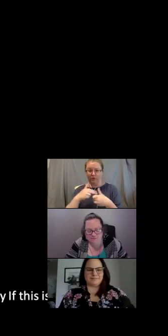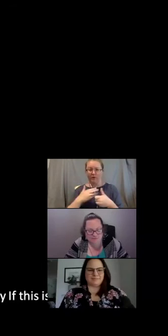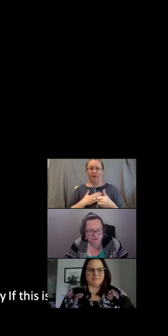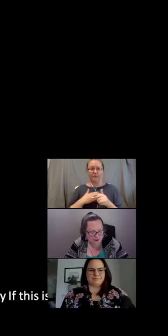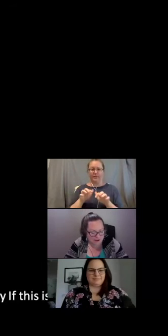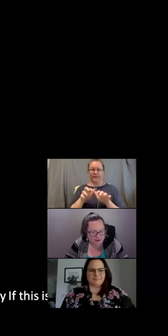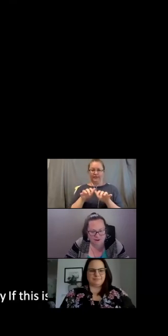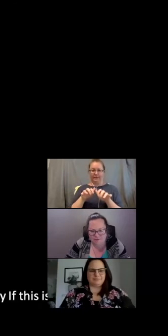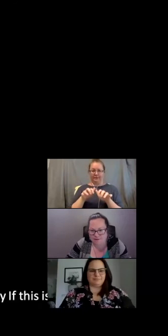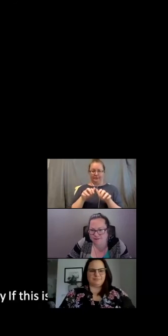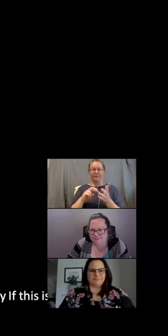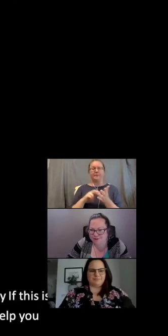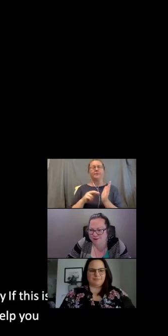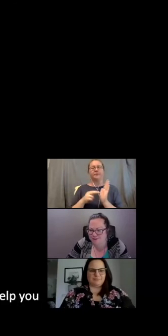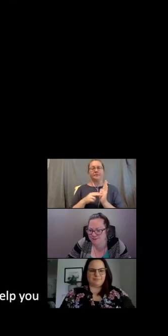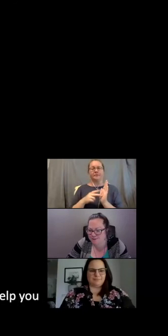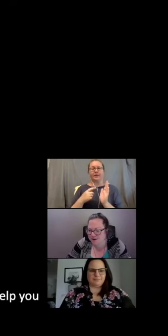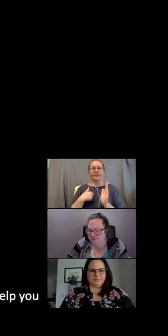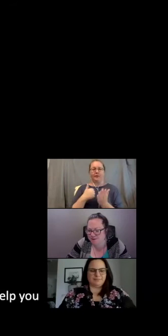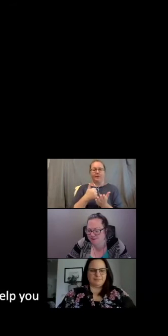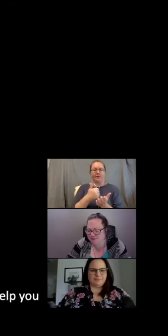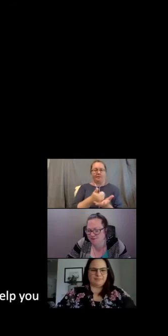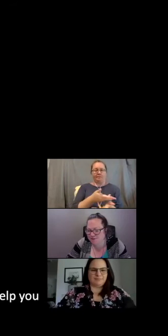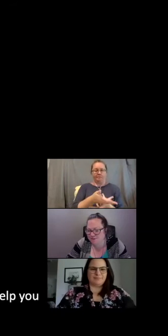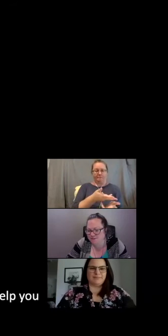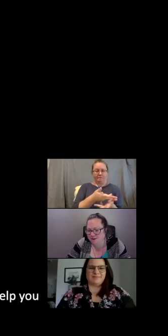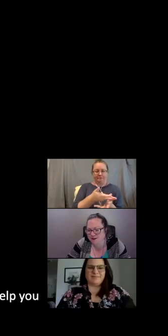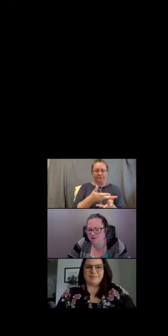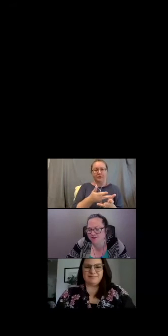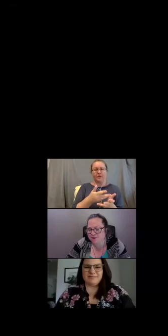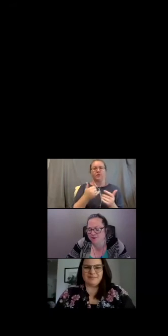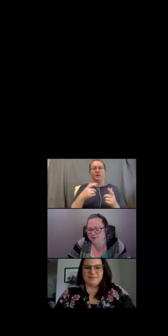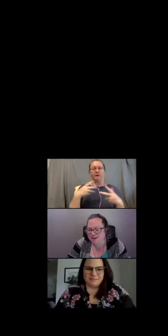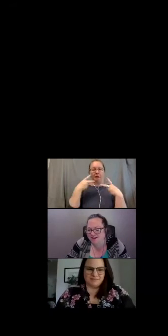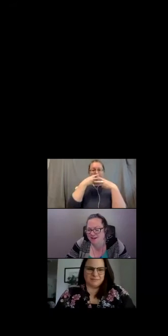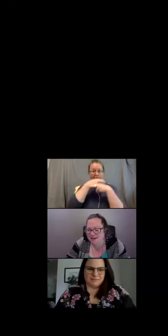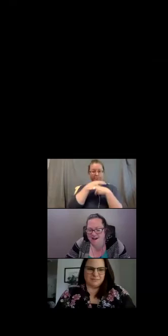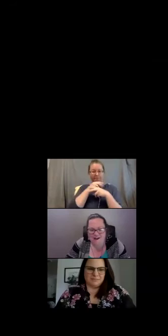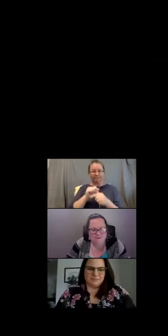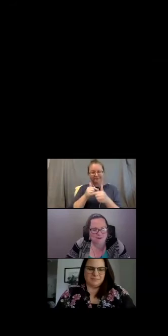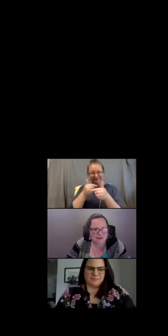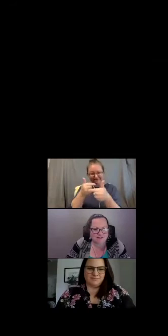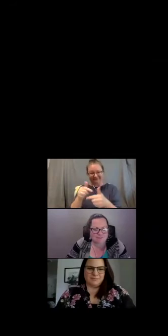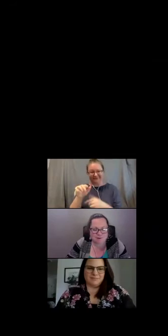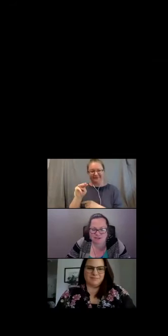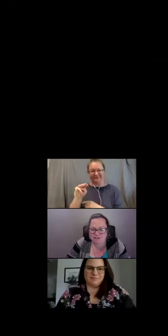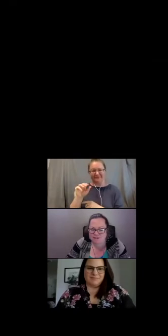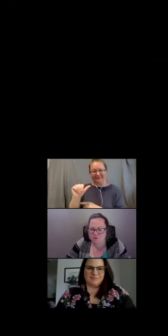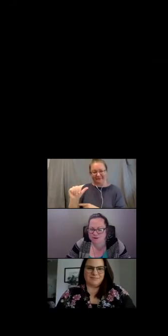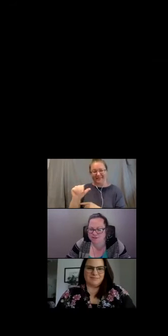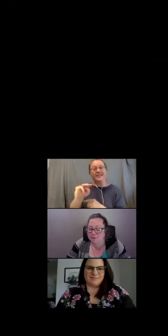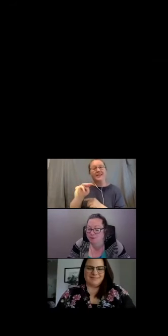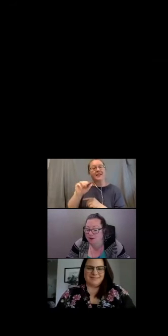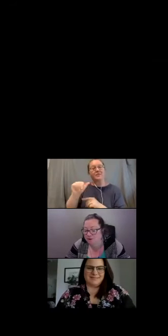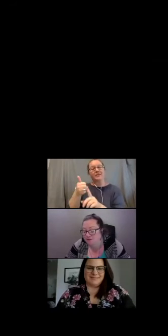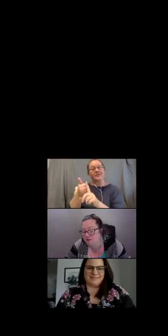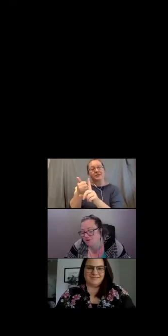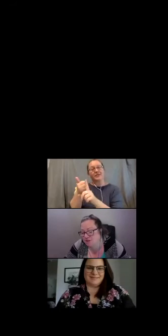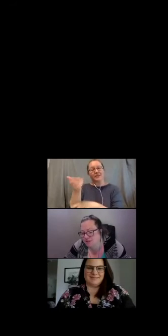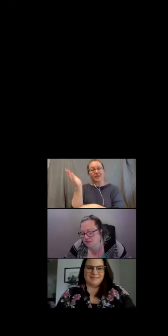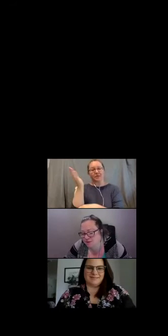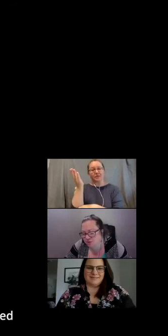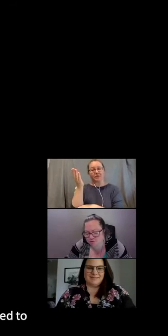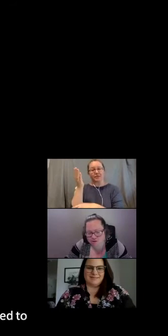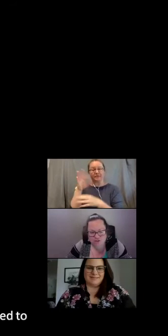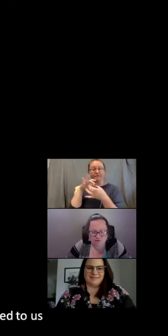then. Without further ado, I will introduce Melissa Michael, who is presented to us about updates